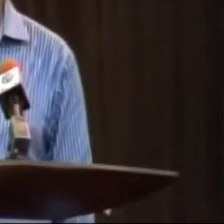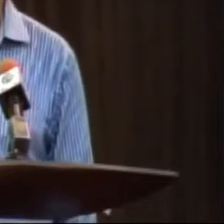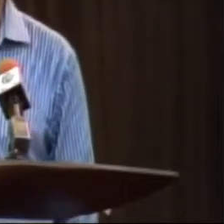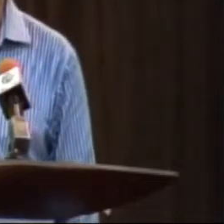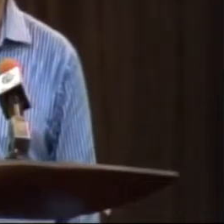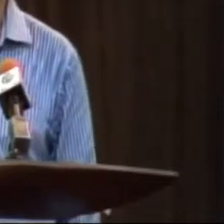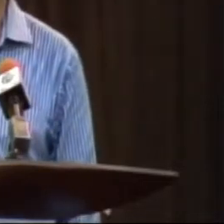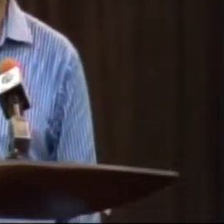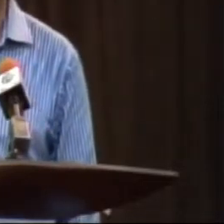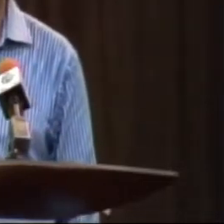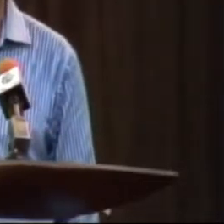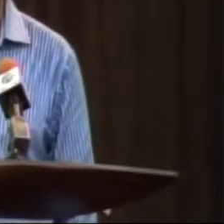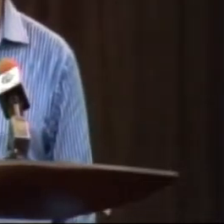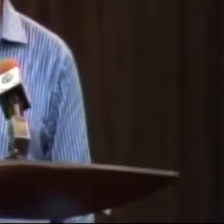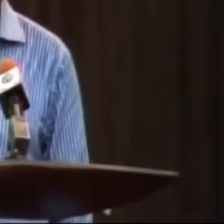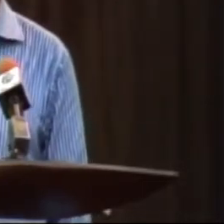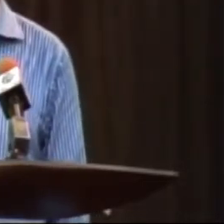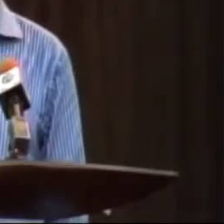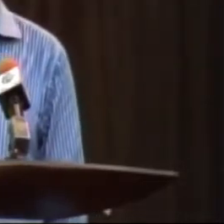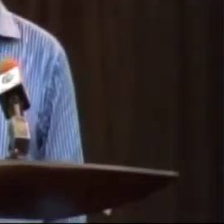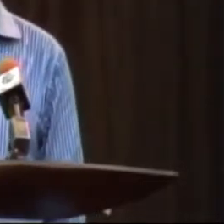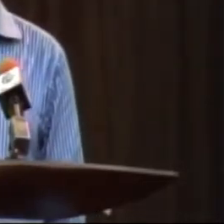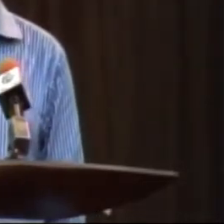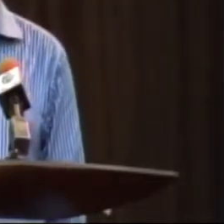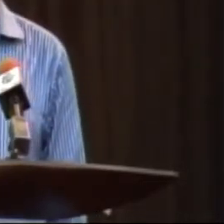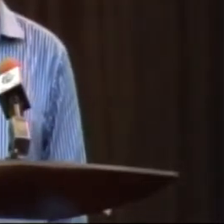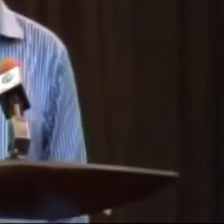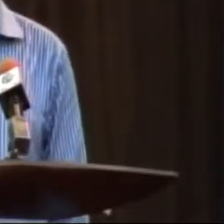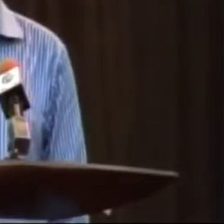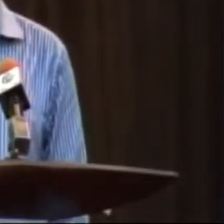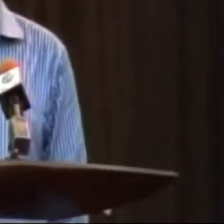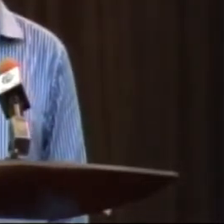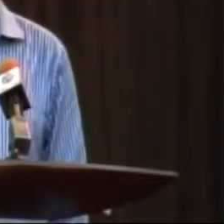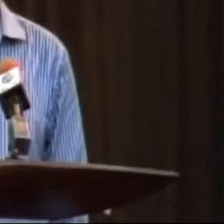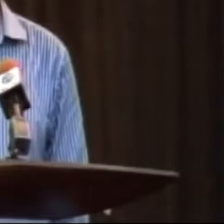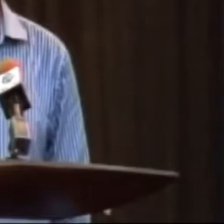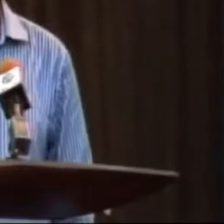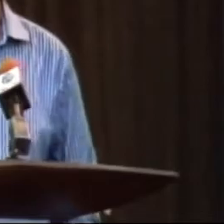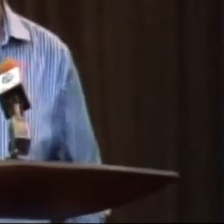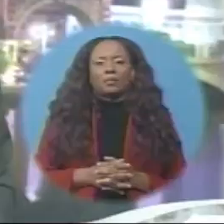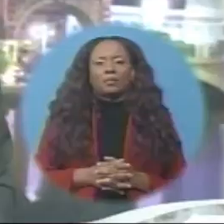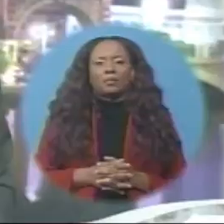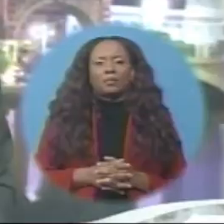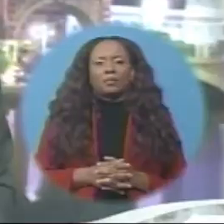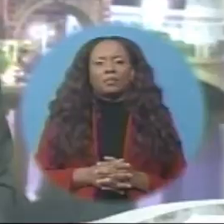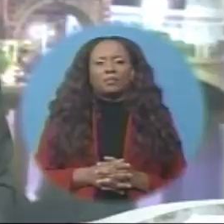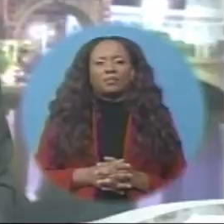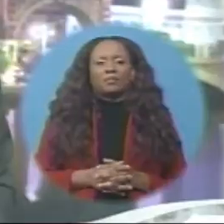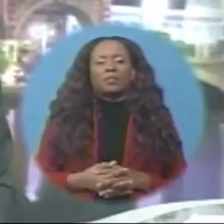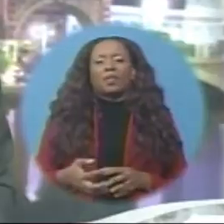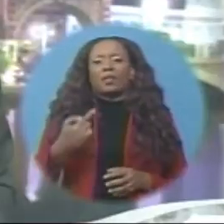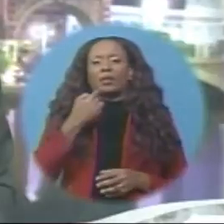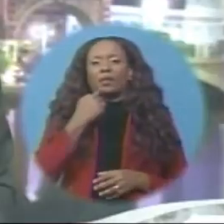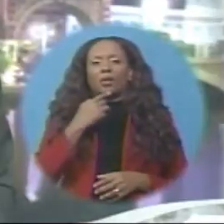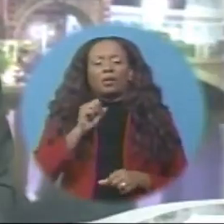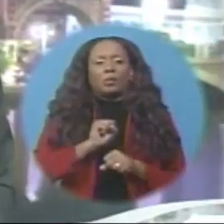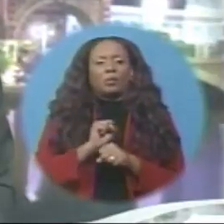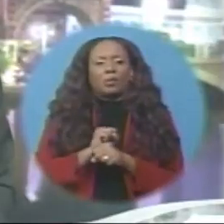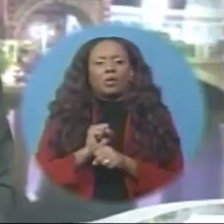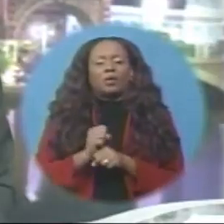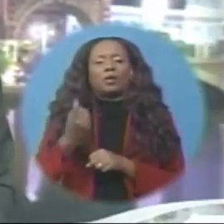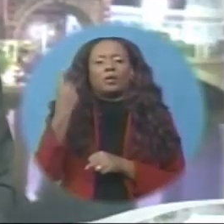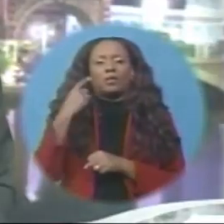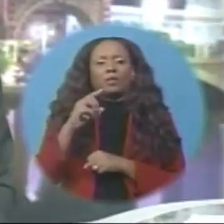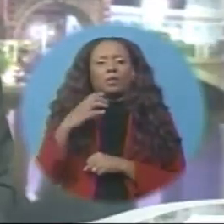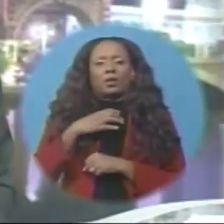the determinant of success. Yep. You're either corruptible or incorruptible. Mr. David says the work of the